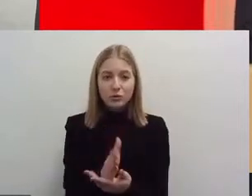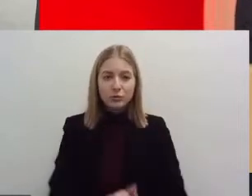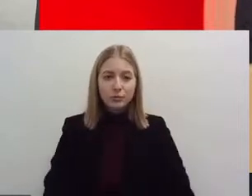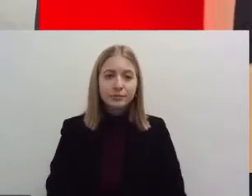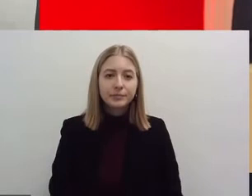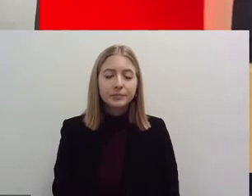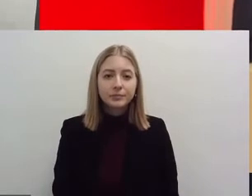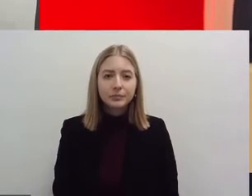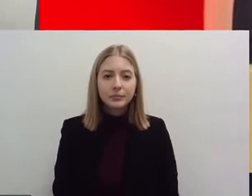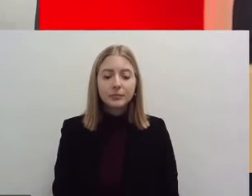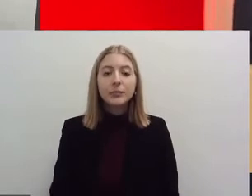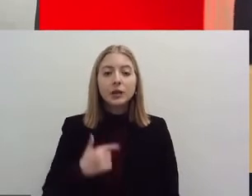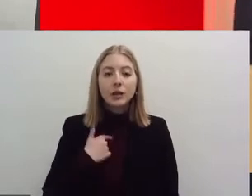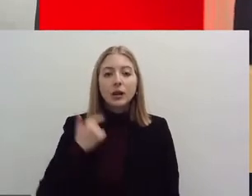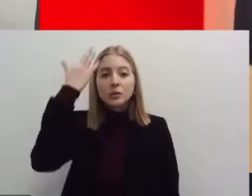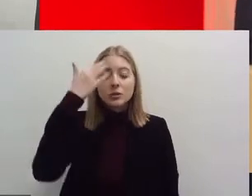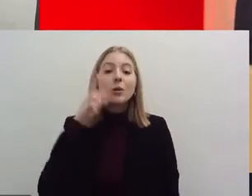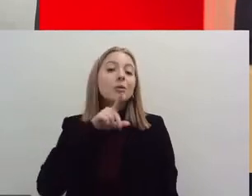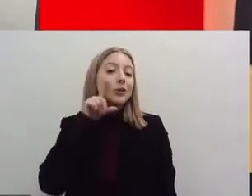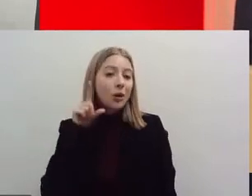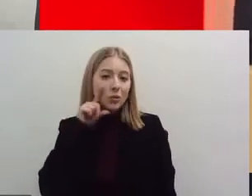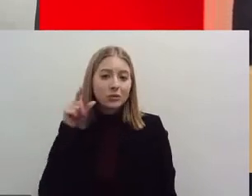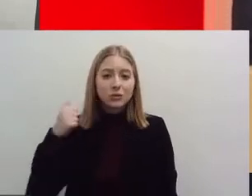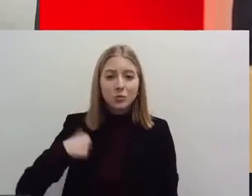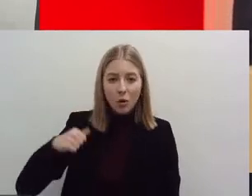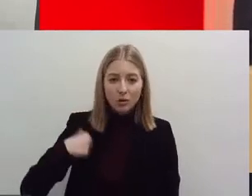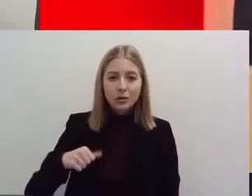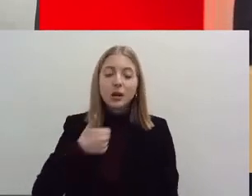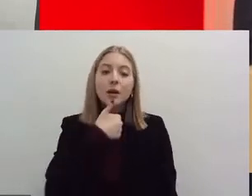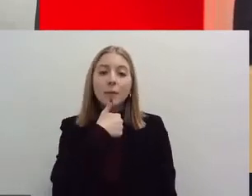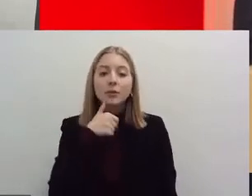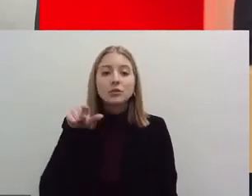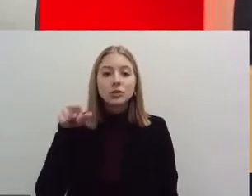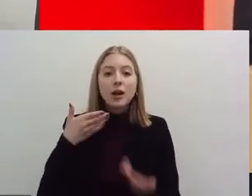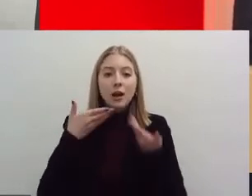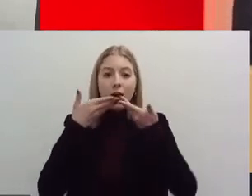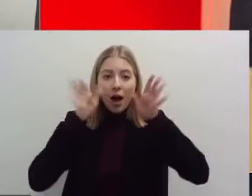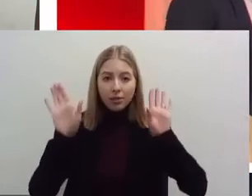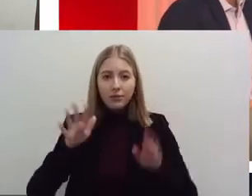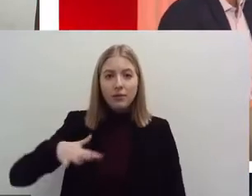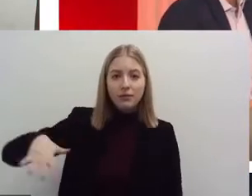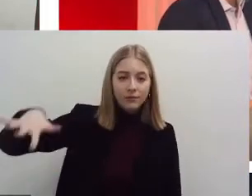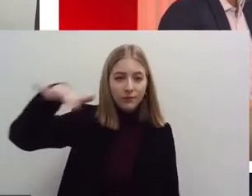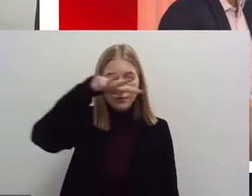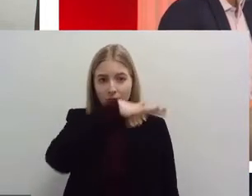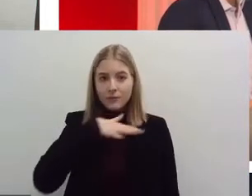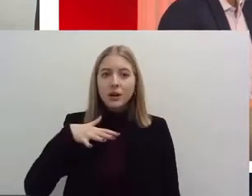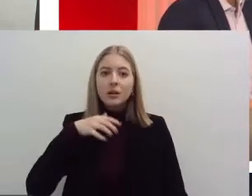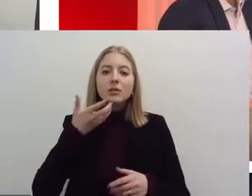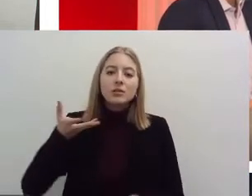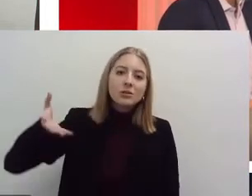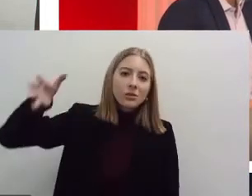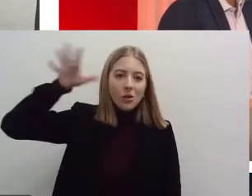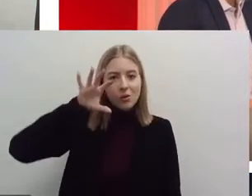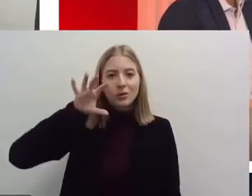Indeed, because we do not we cannot choose where we are born, in which conditions, in which families, well, we are. But